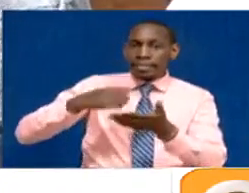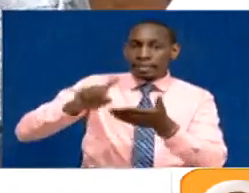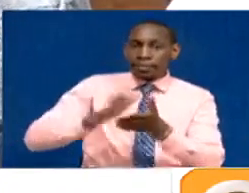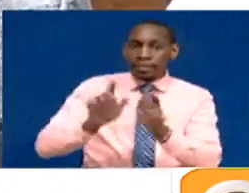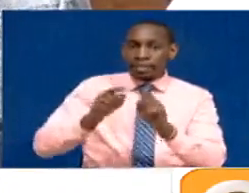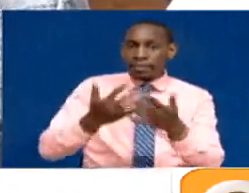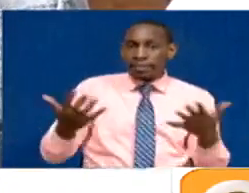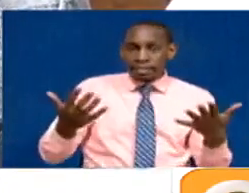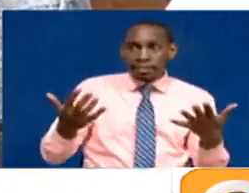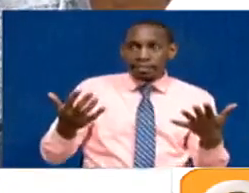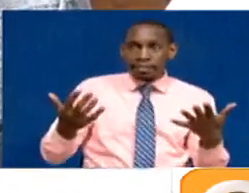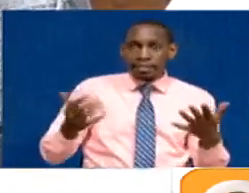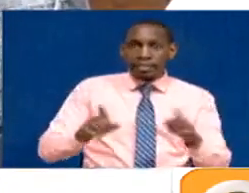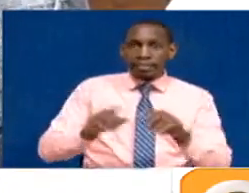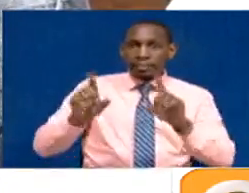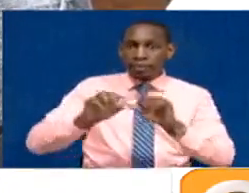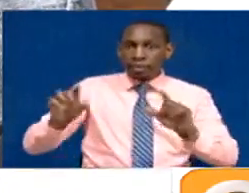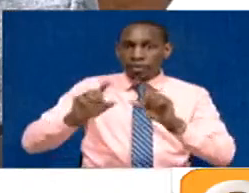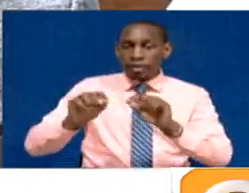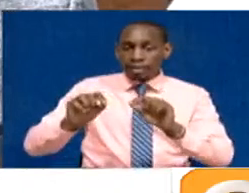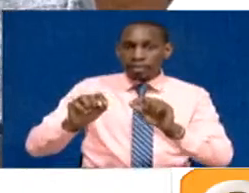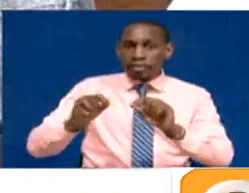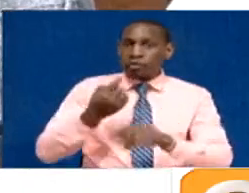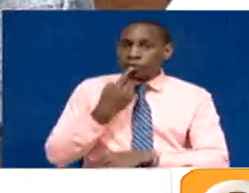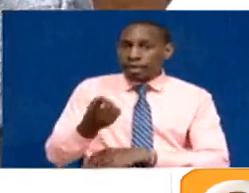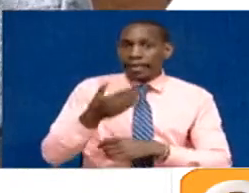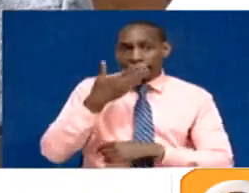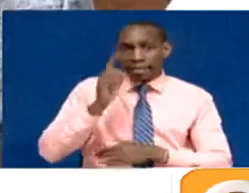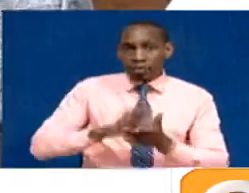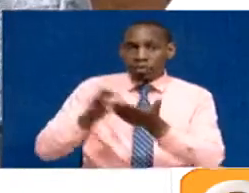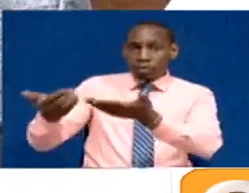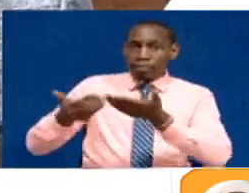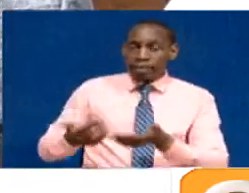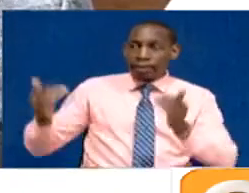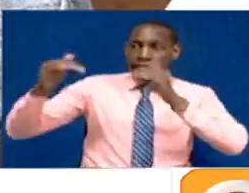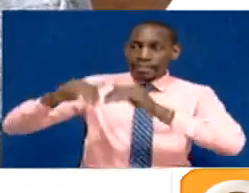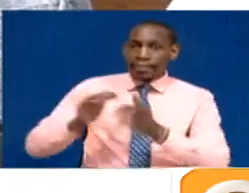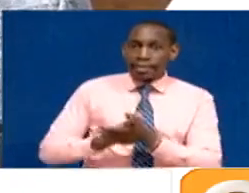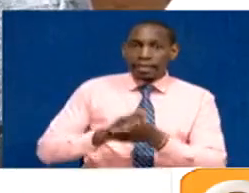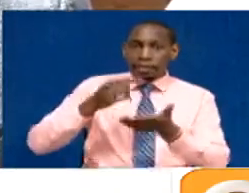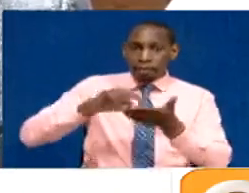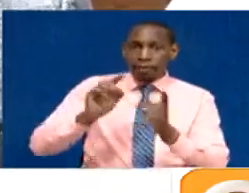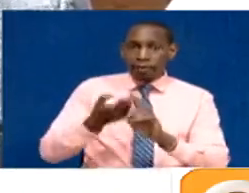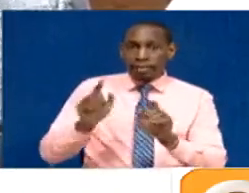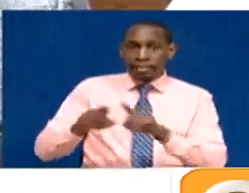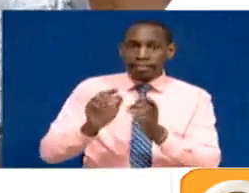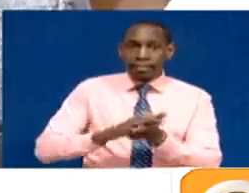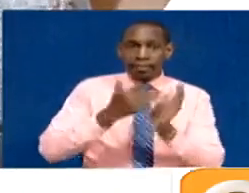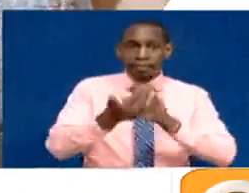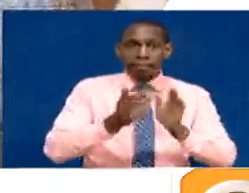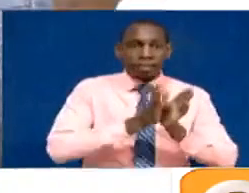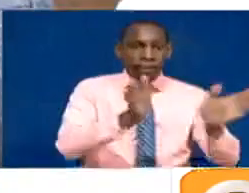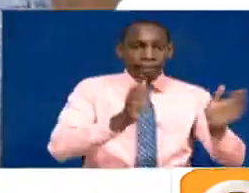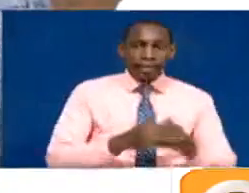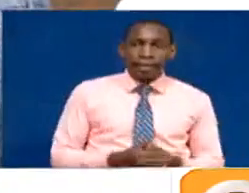that those things, that the extension, they are claiming the extension. It ought to have been brought to the assembly for the approval and also to be taken to the